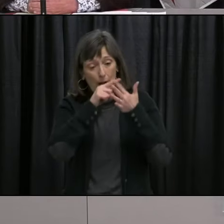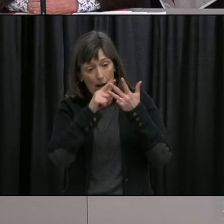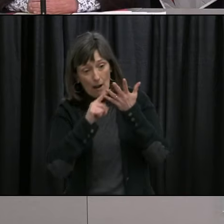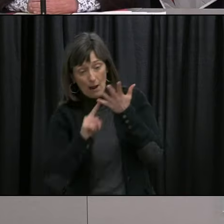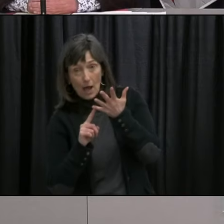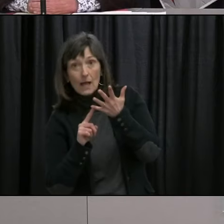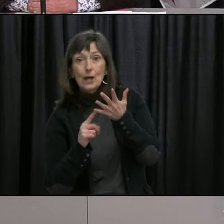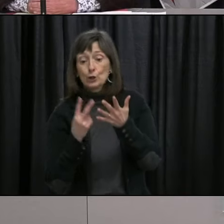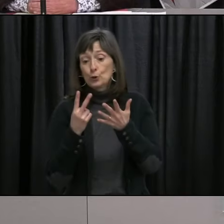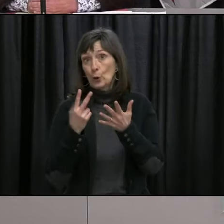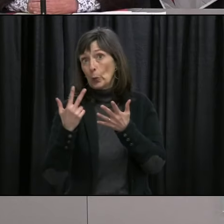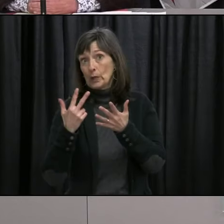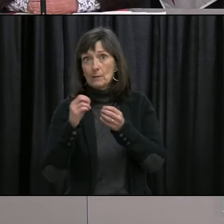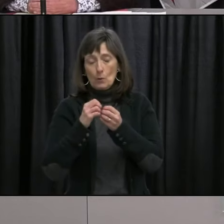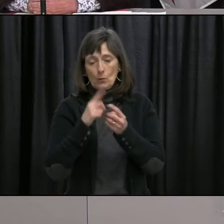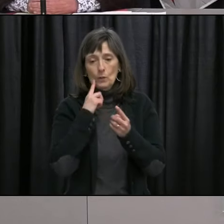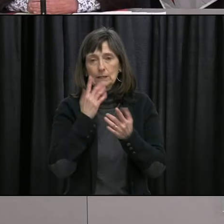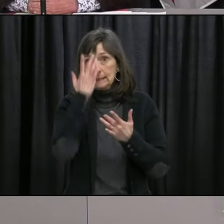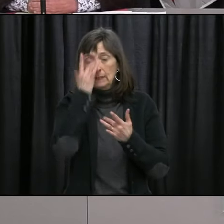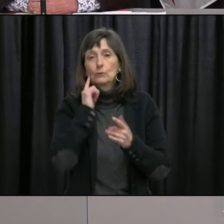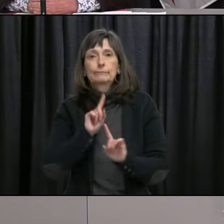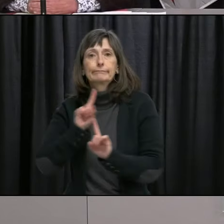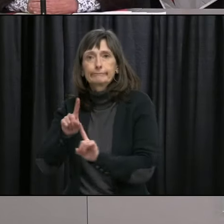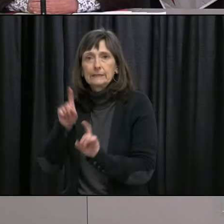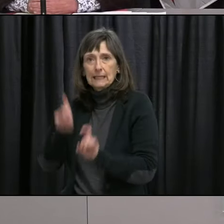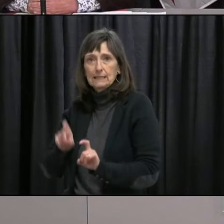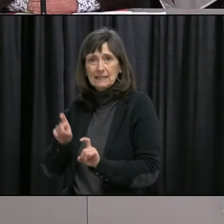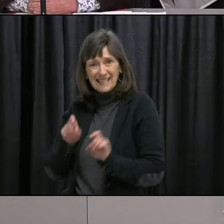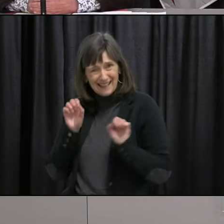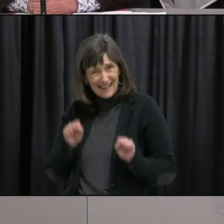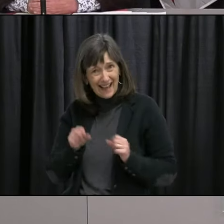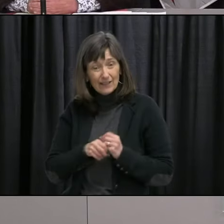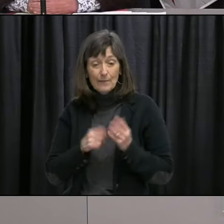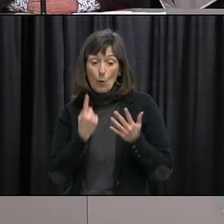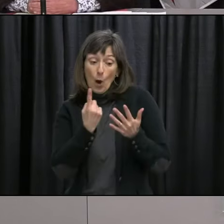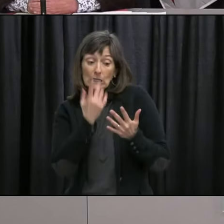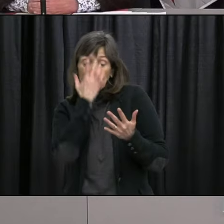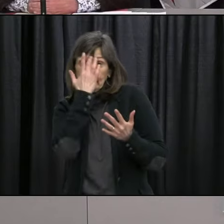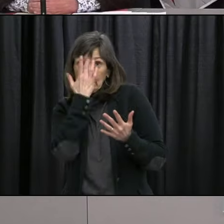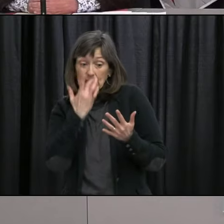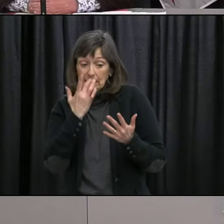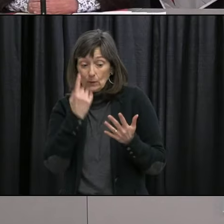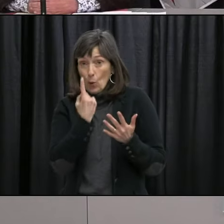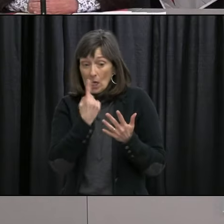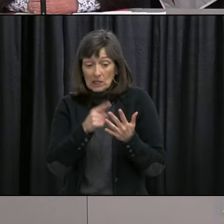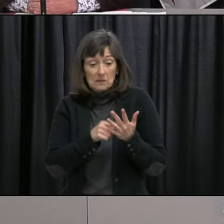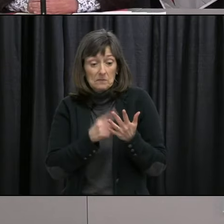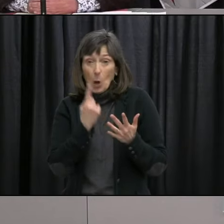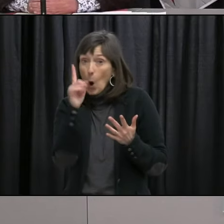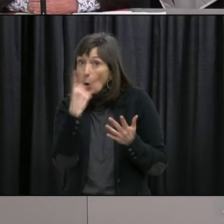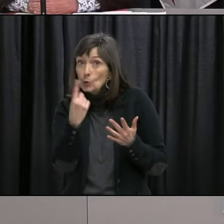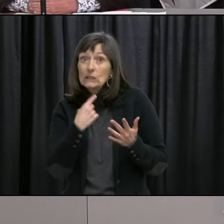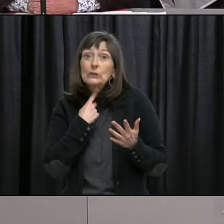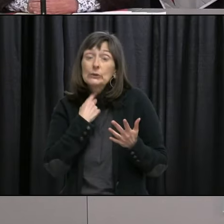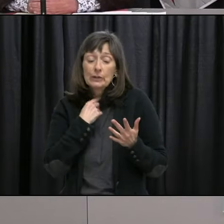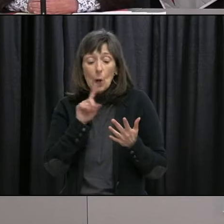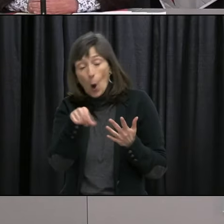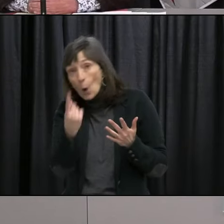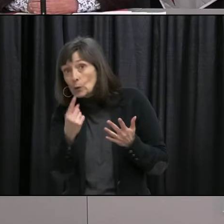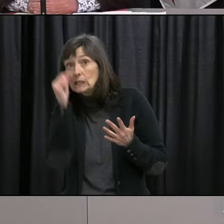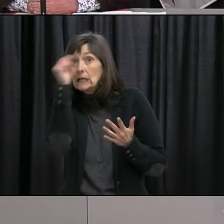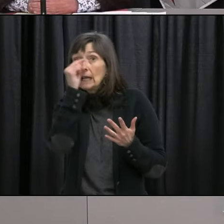that potentially be expanded even further to just 1 symptom or something else? Certainly we look at symptoms and the